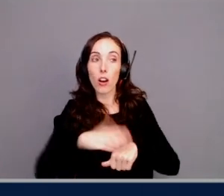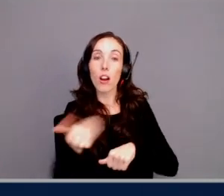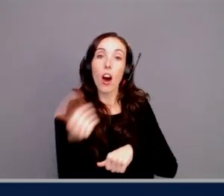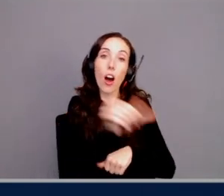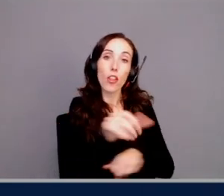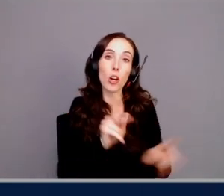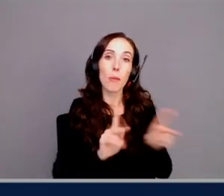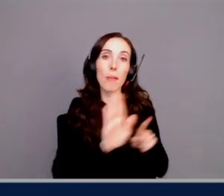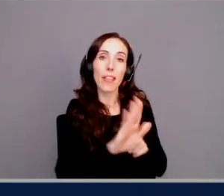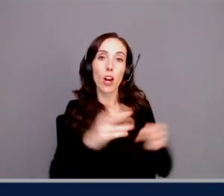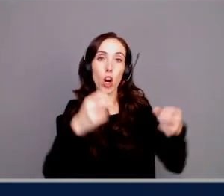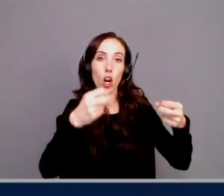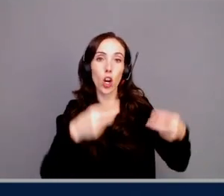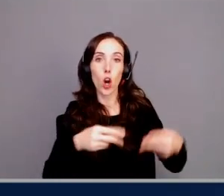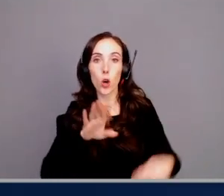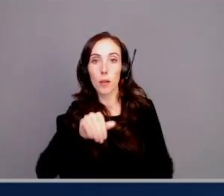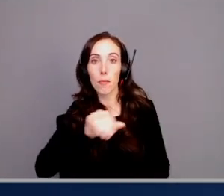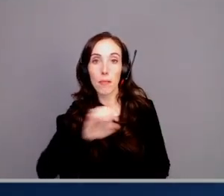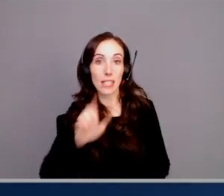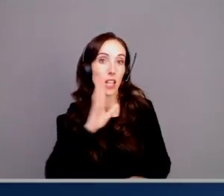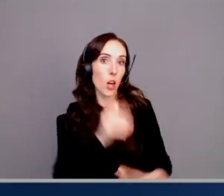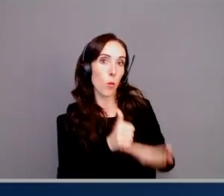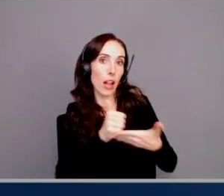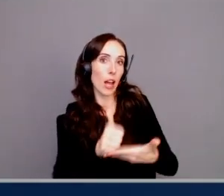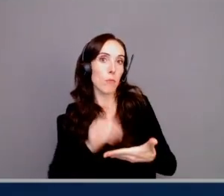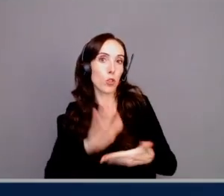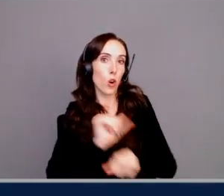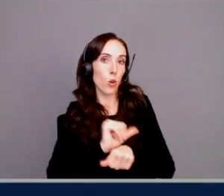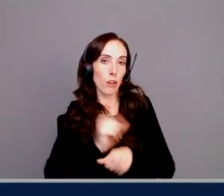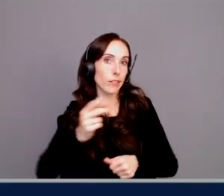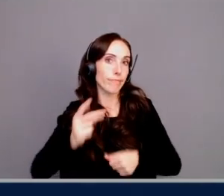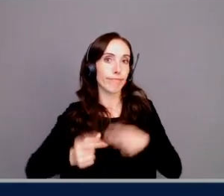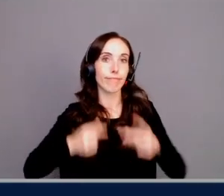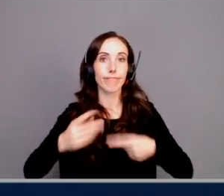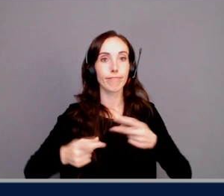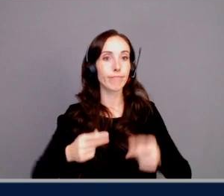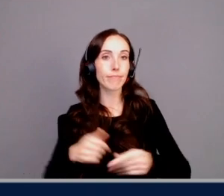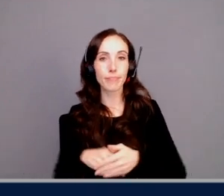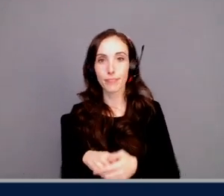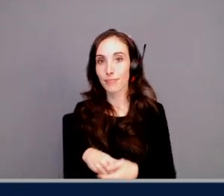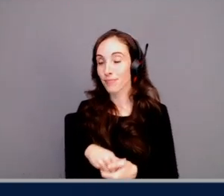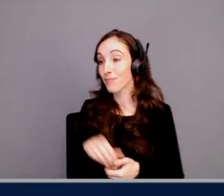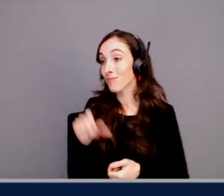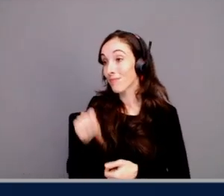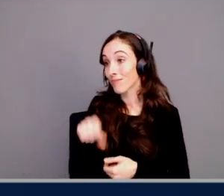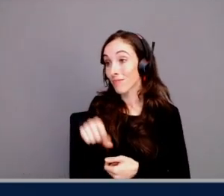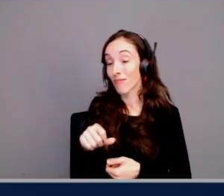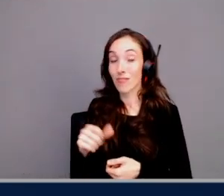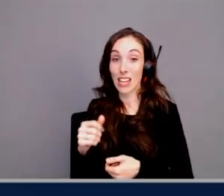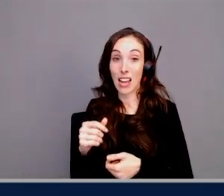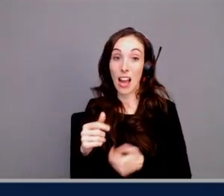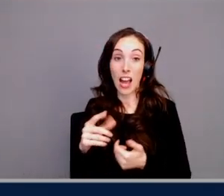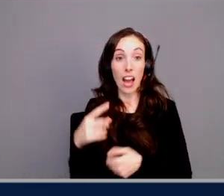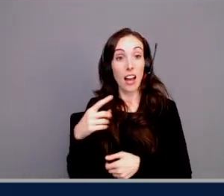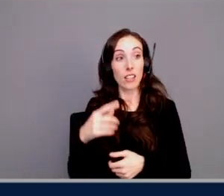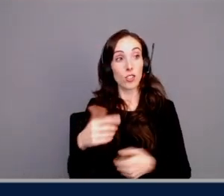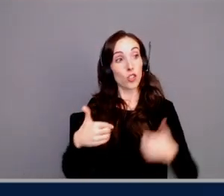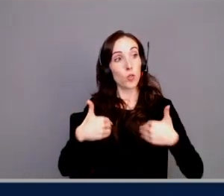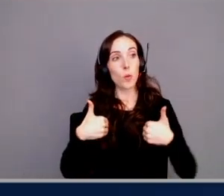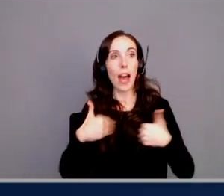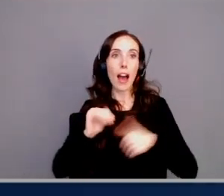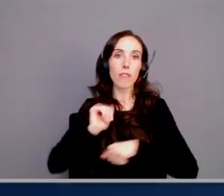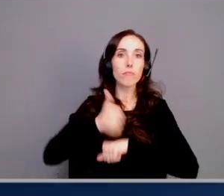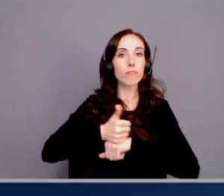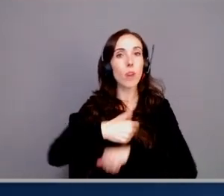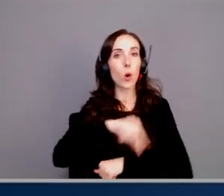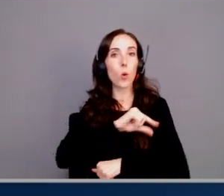you productive more quickly. Right. I think at the end of the day, to have some set of quality standards, I think,